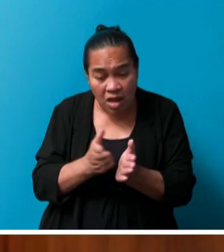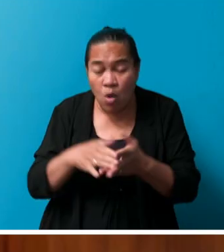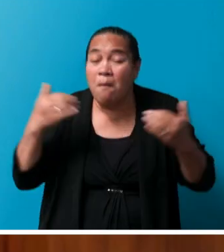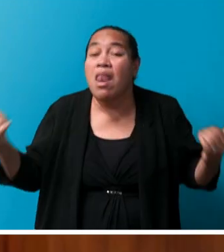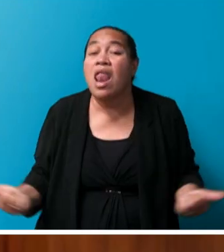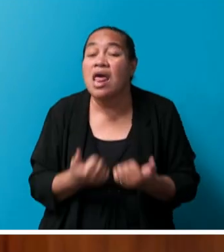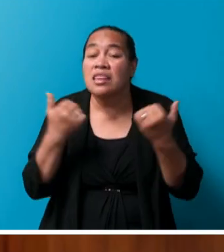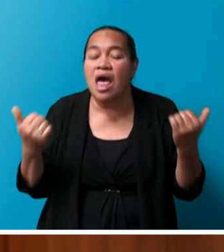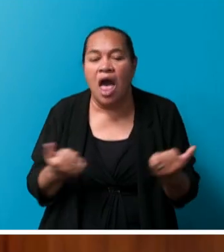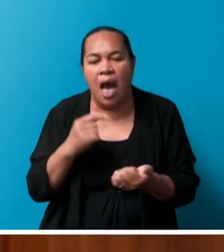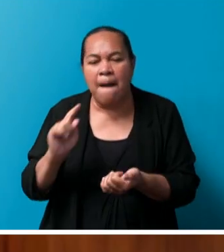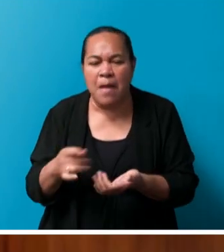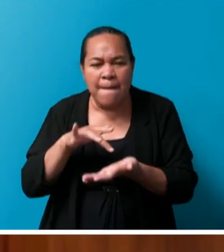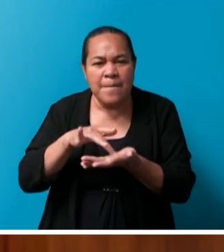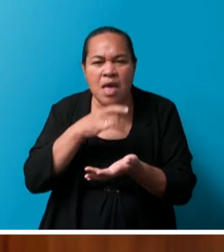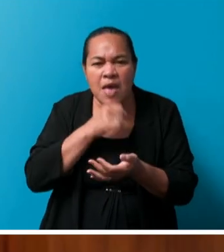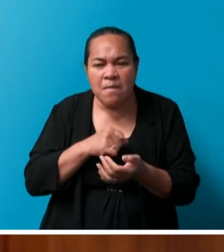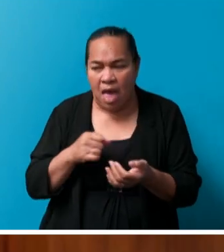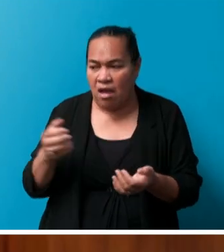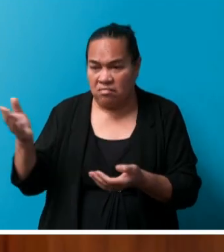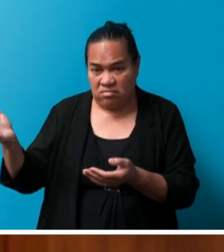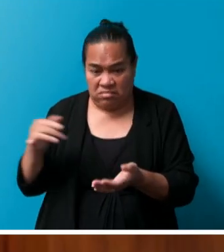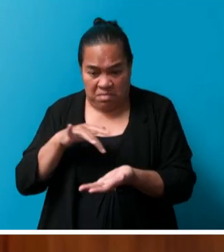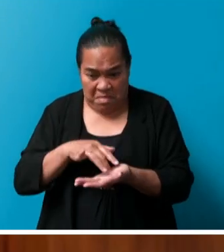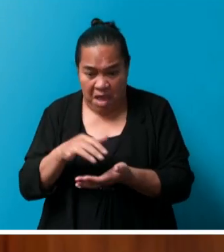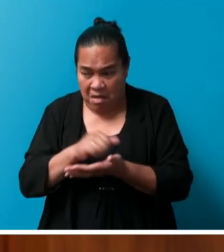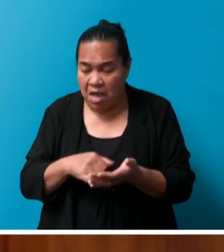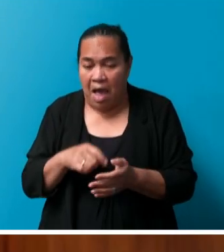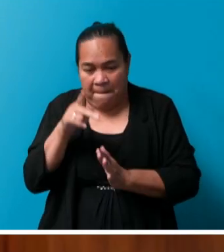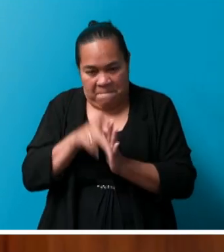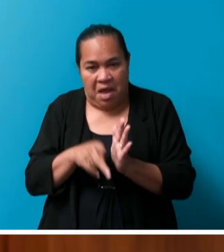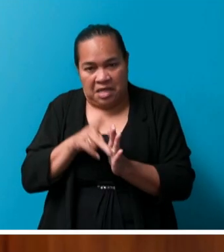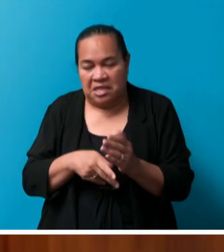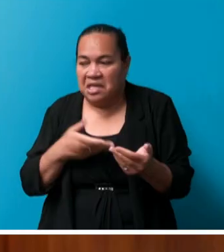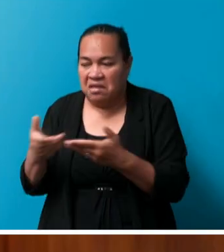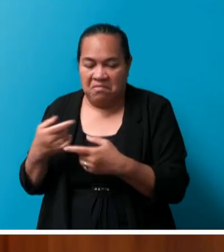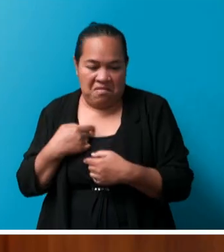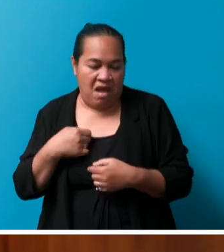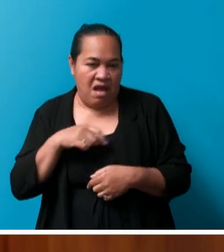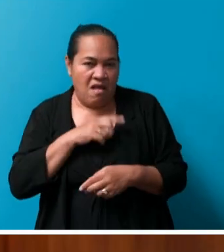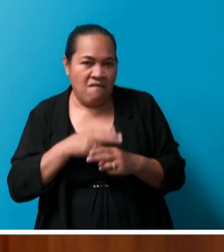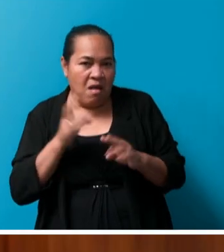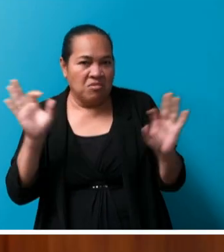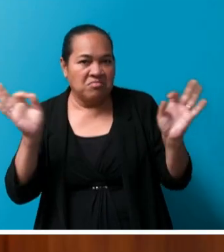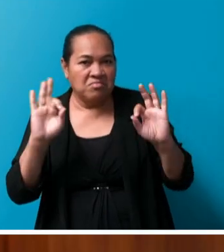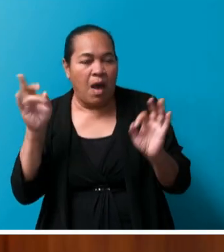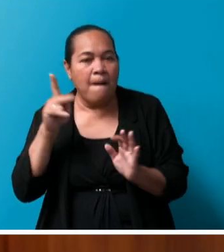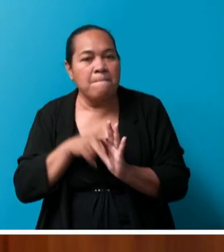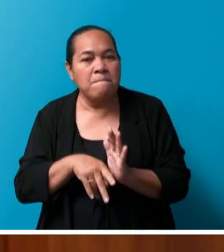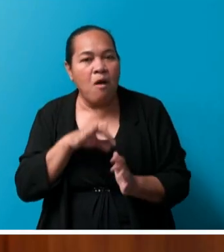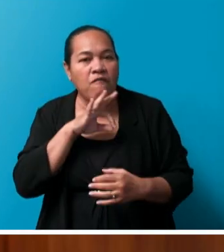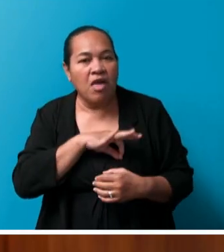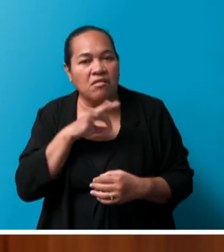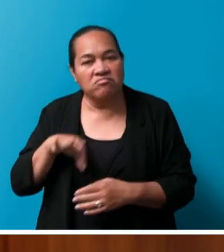but middlemen buy our produce at price that leave us with no profits. 3